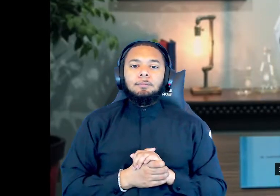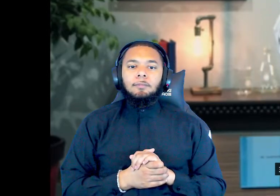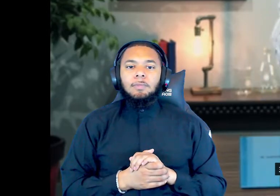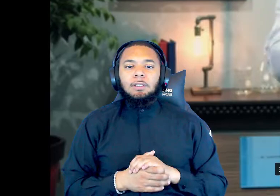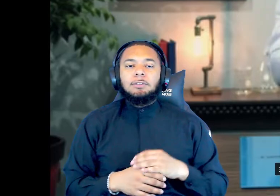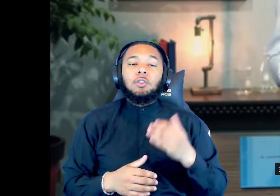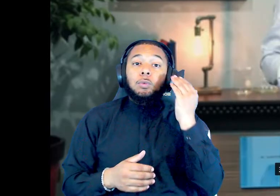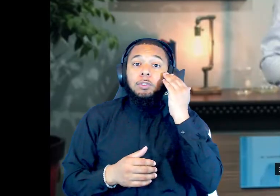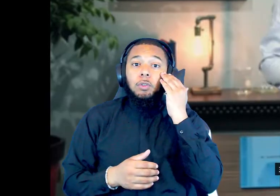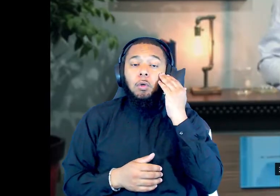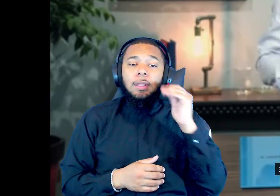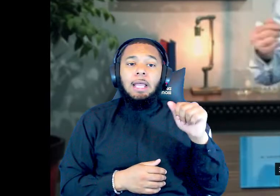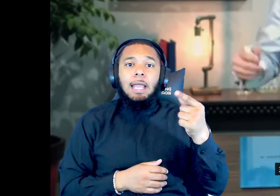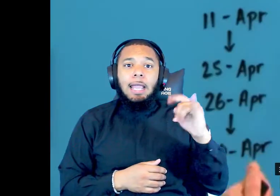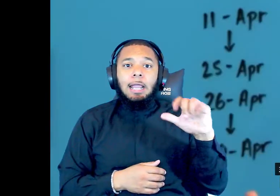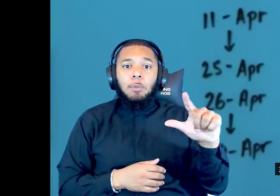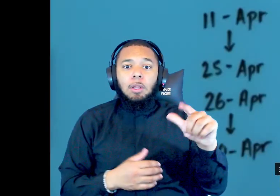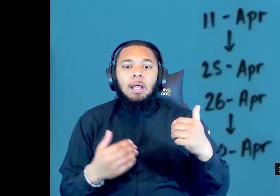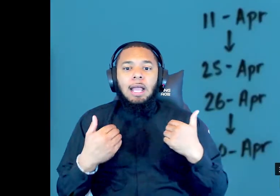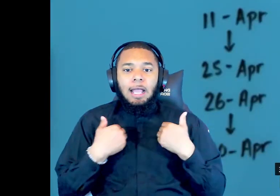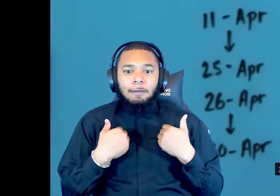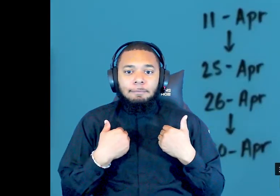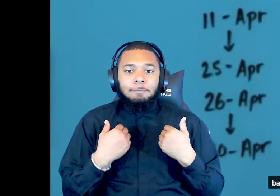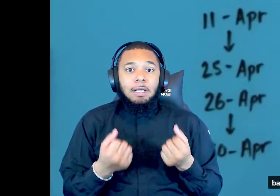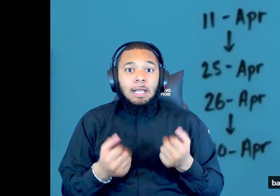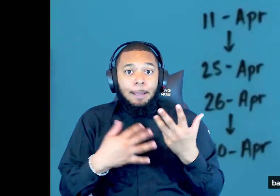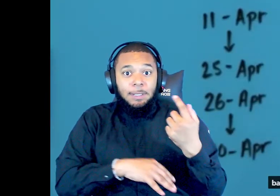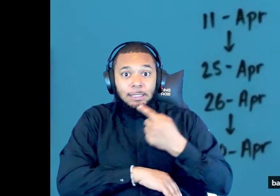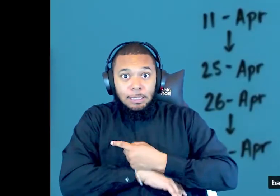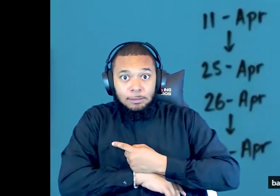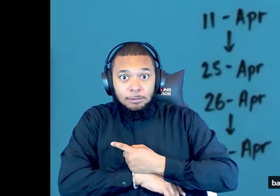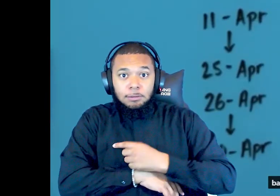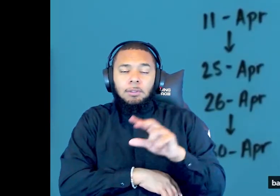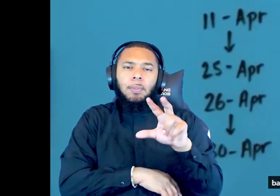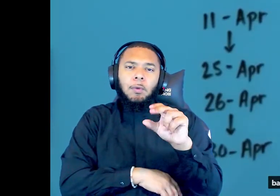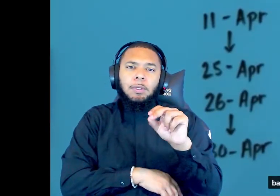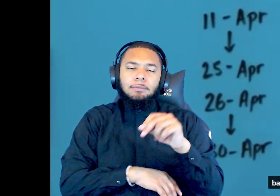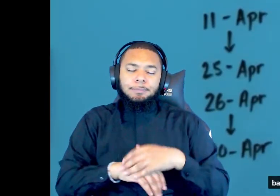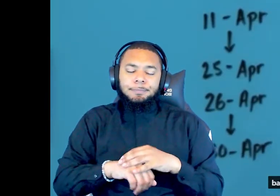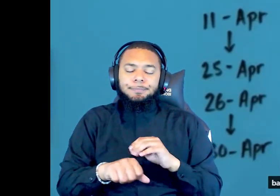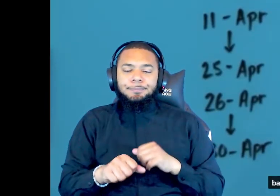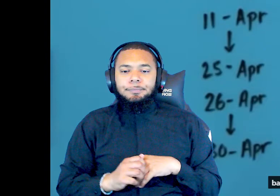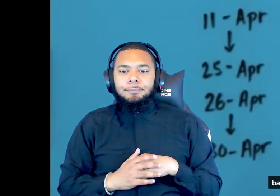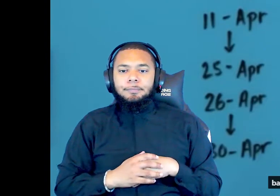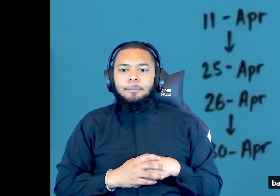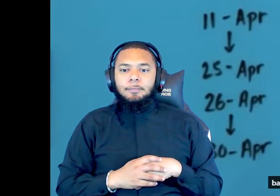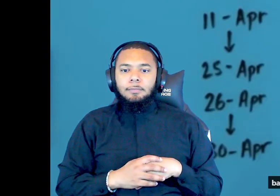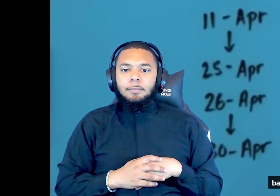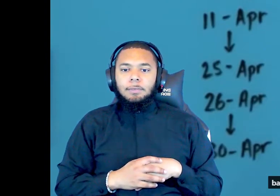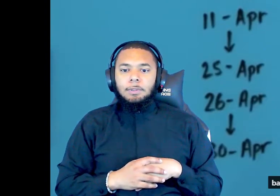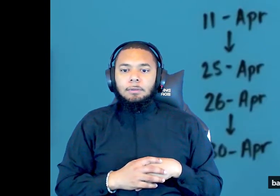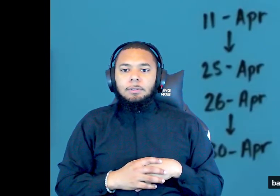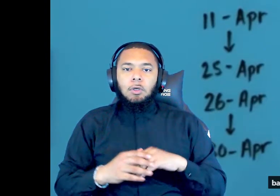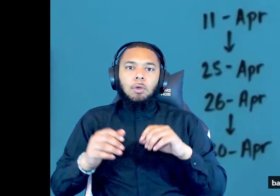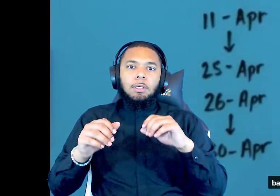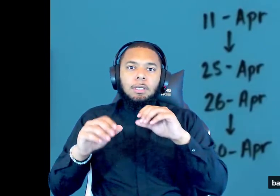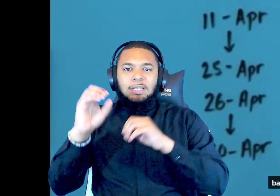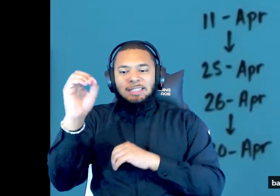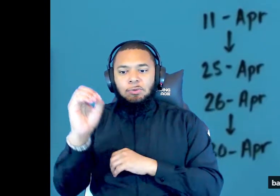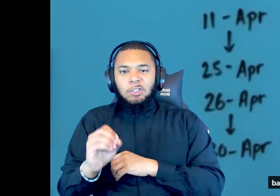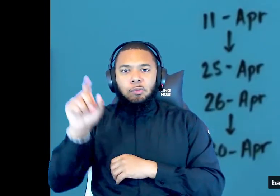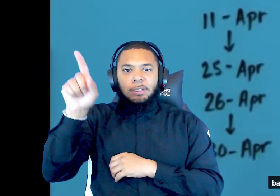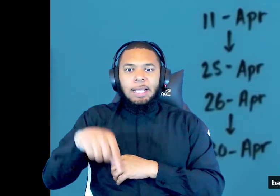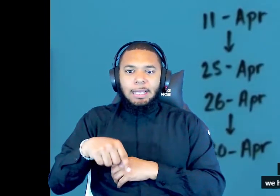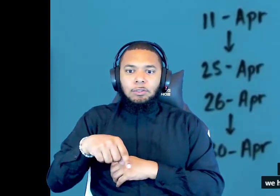knuckle crevice trick with your hand. So divide by 30, we can get our average daily balance. The 10 and the 10 with the